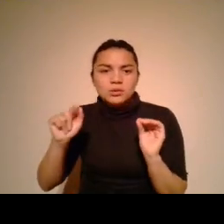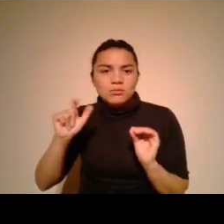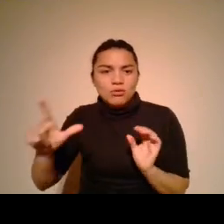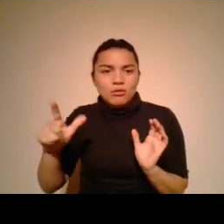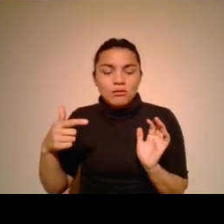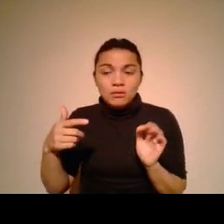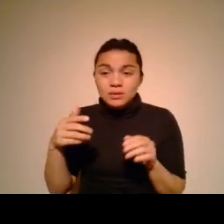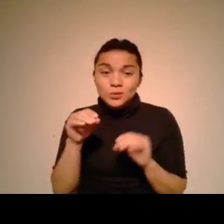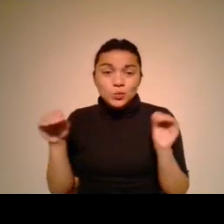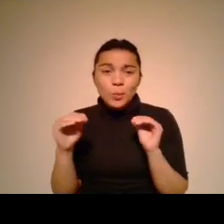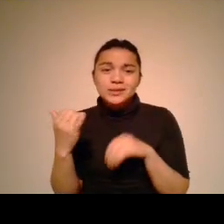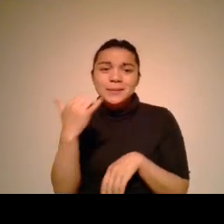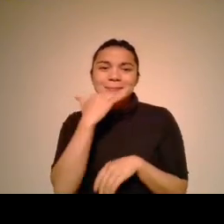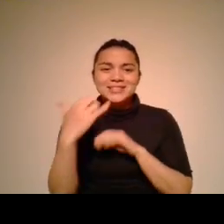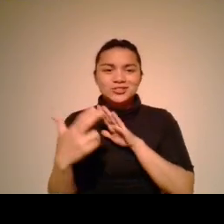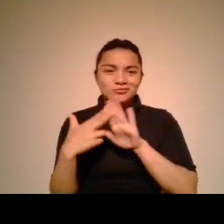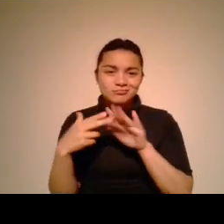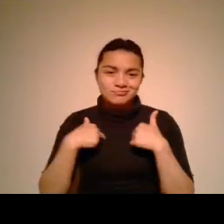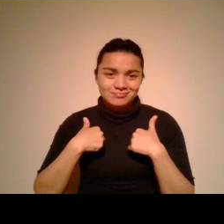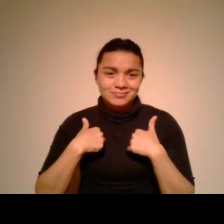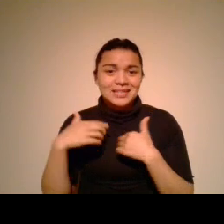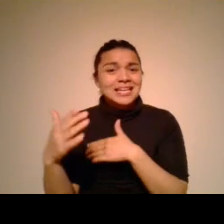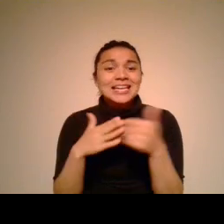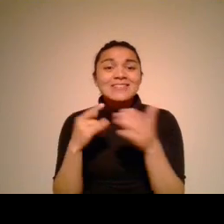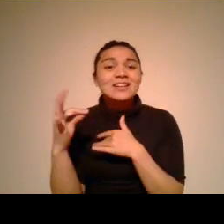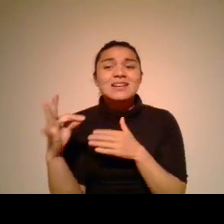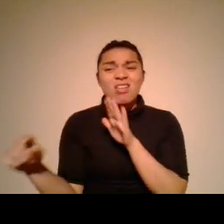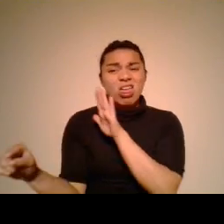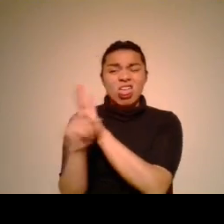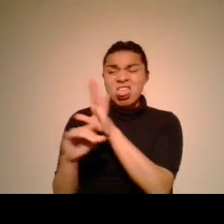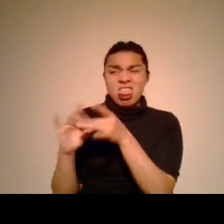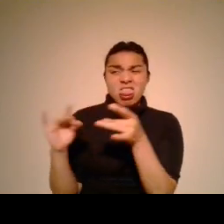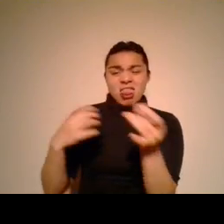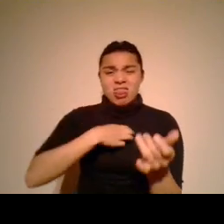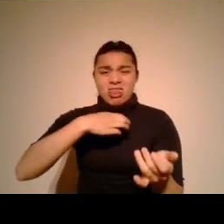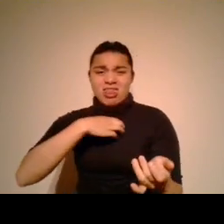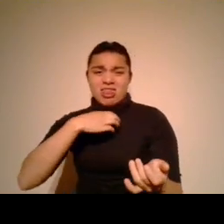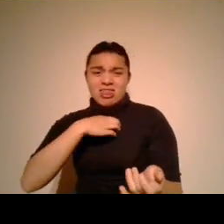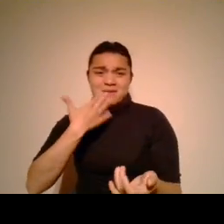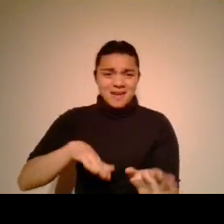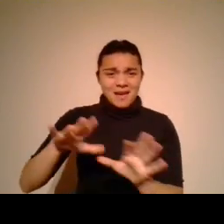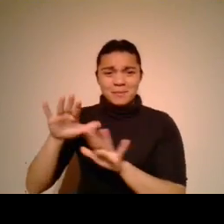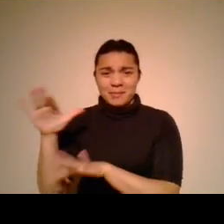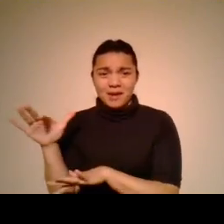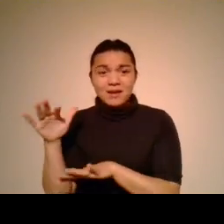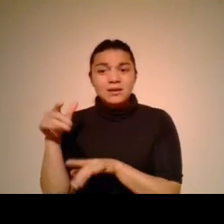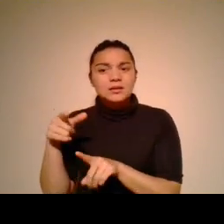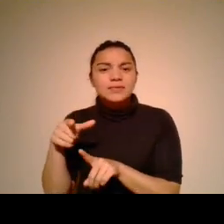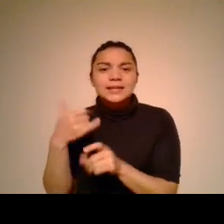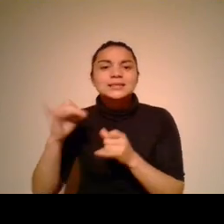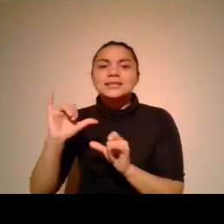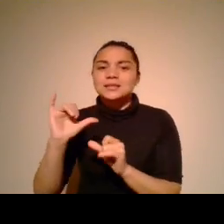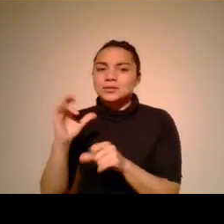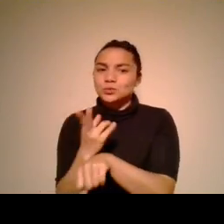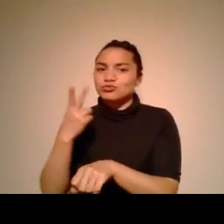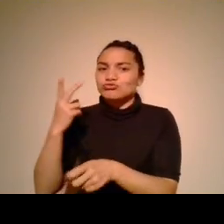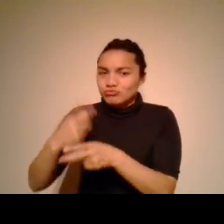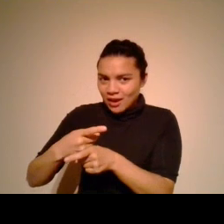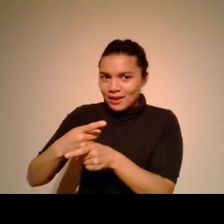negative. The students who really didn't like me still didn't misgender me. So that's something that like is not always true. And when it is true, it's